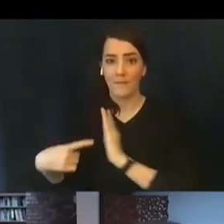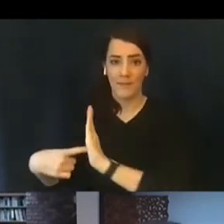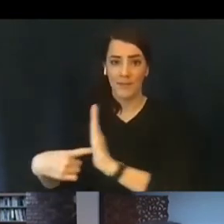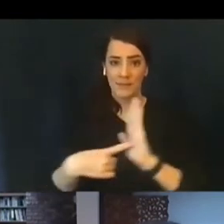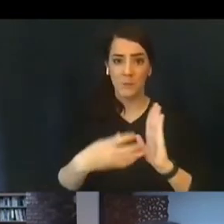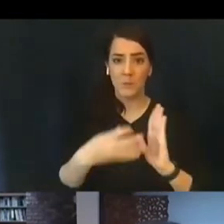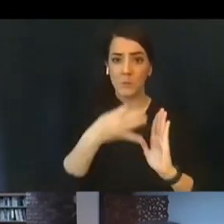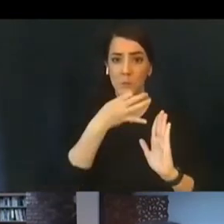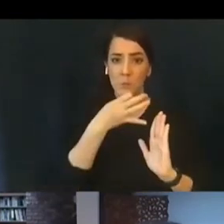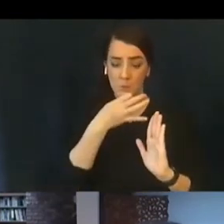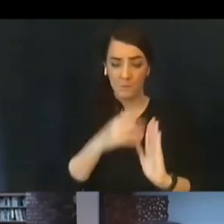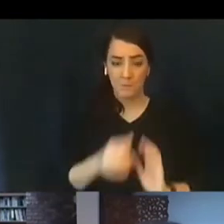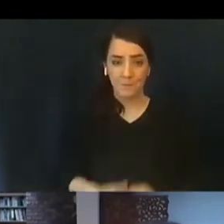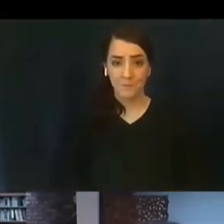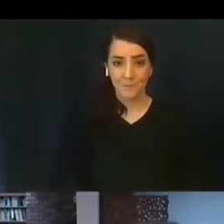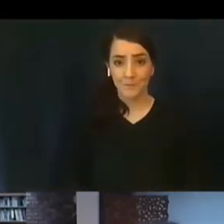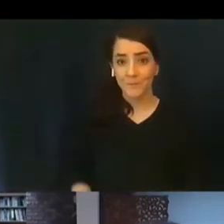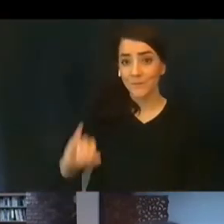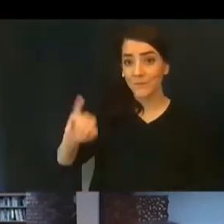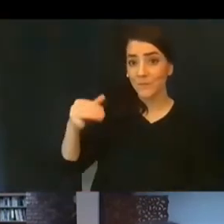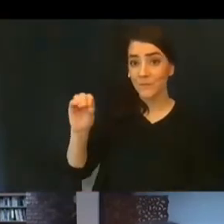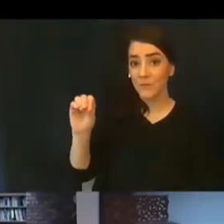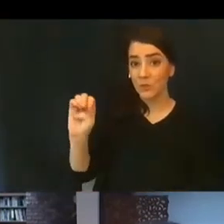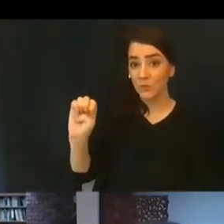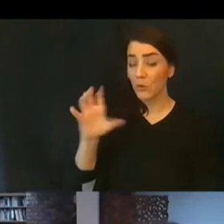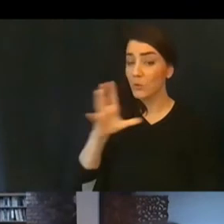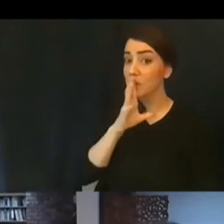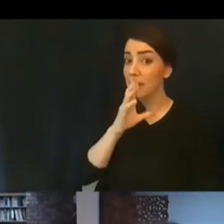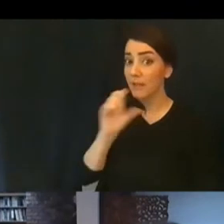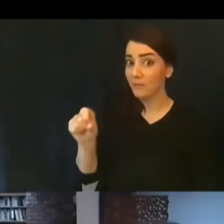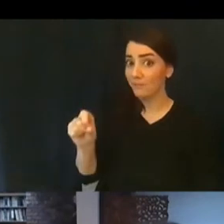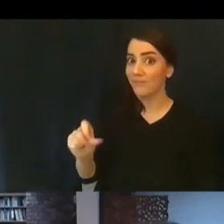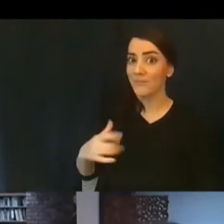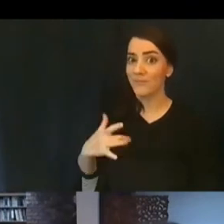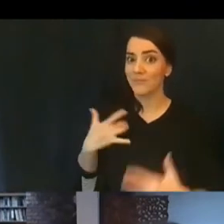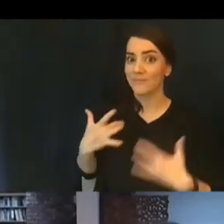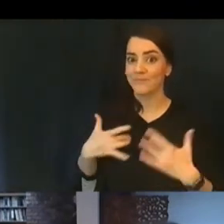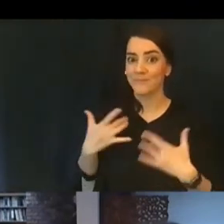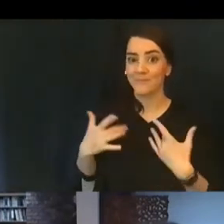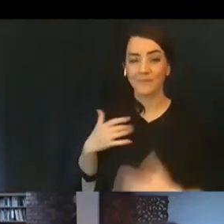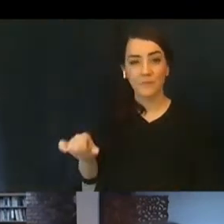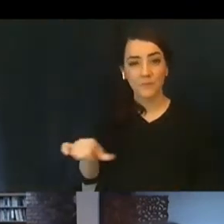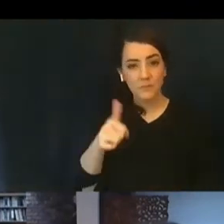I think that's really exciting. Um, there's another question here. Um,